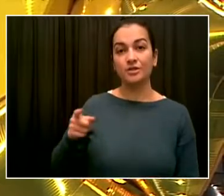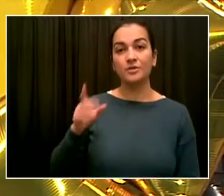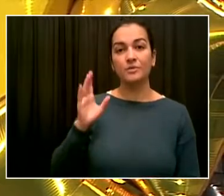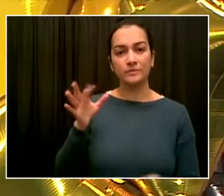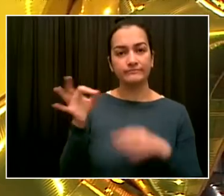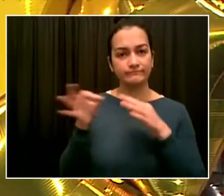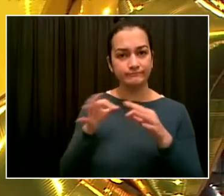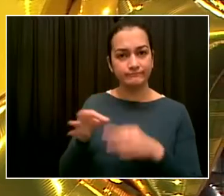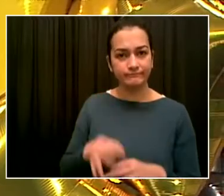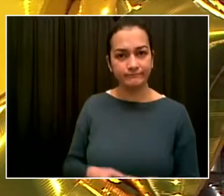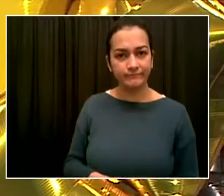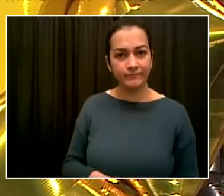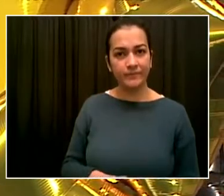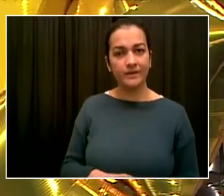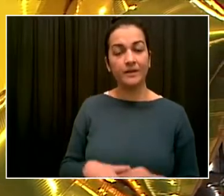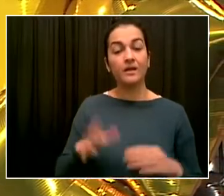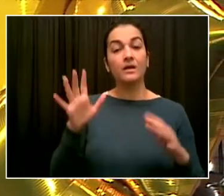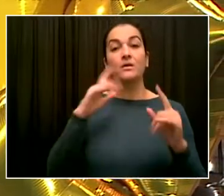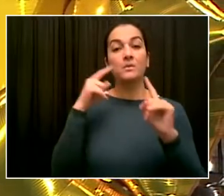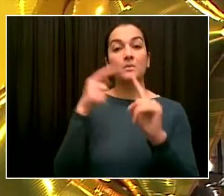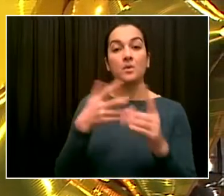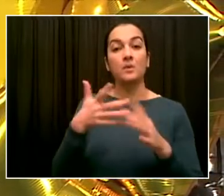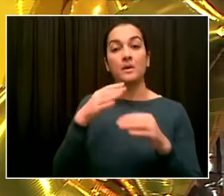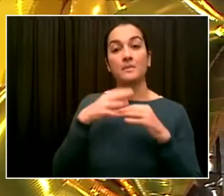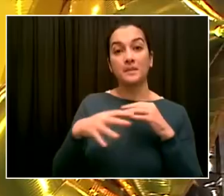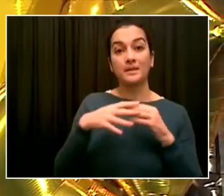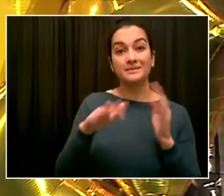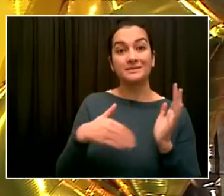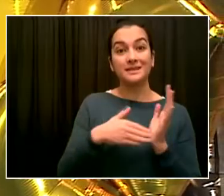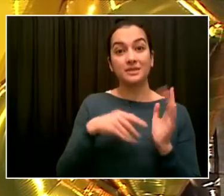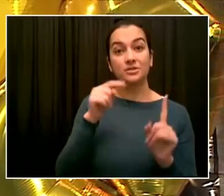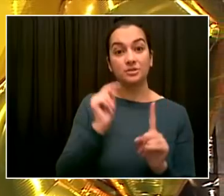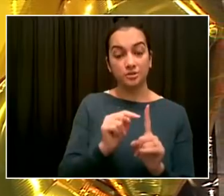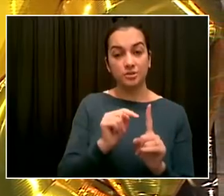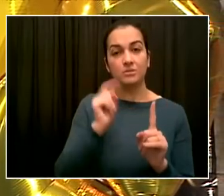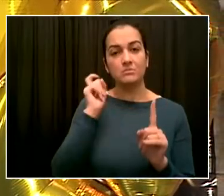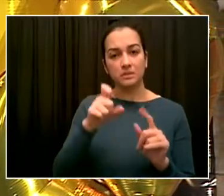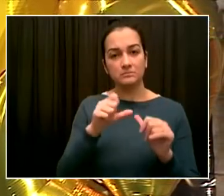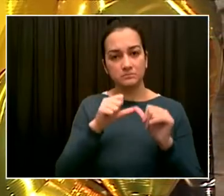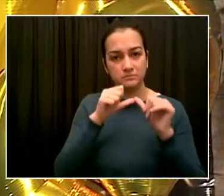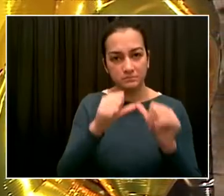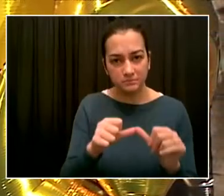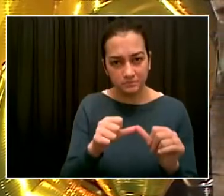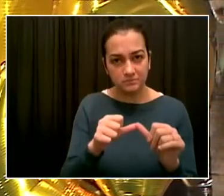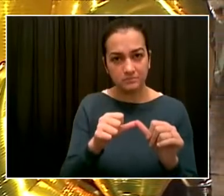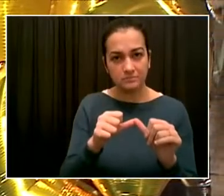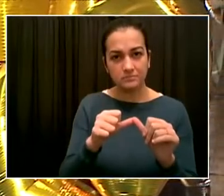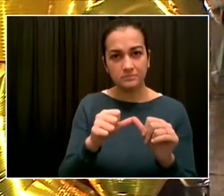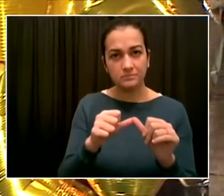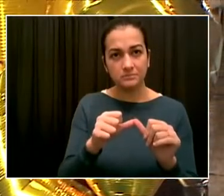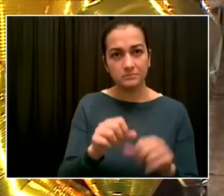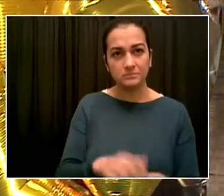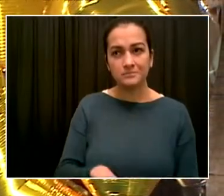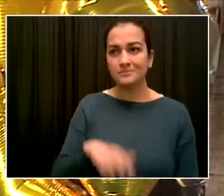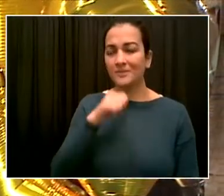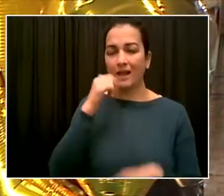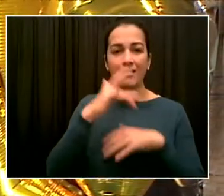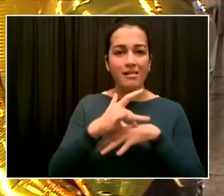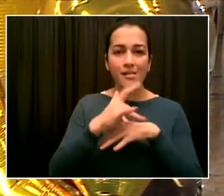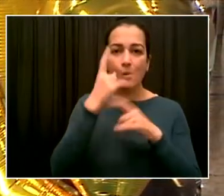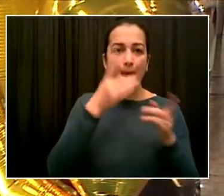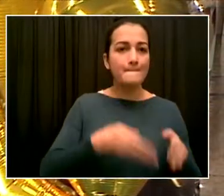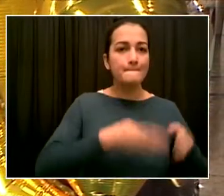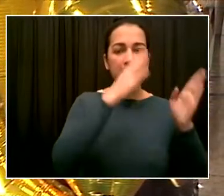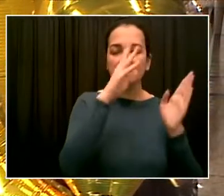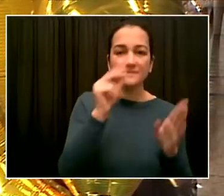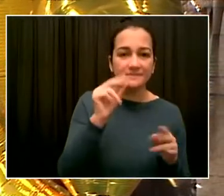not just that site as a place that collected blood, an organization that we depend on. It is not a government